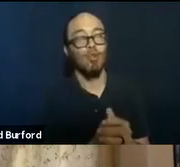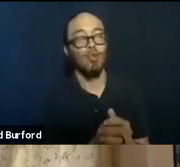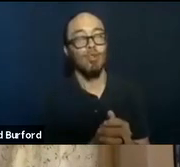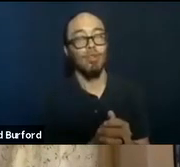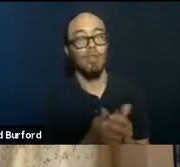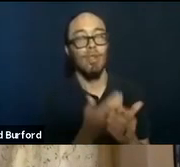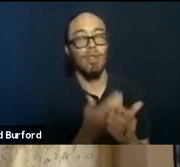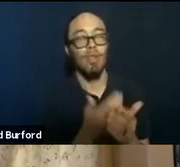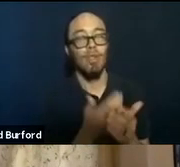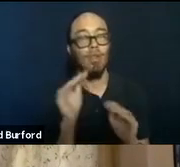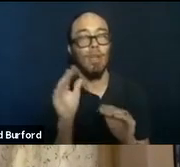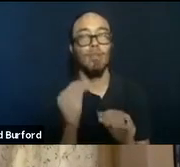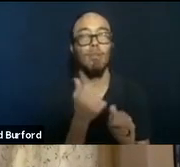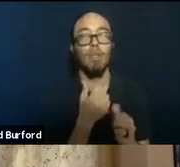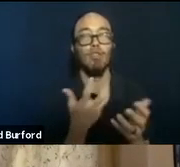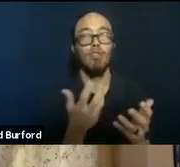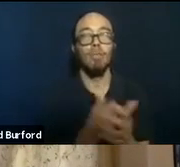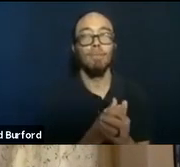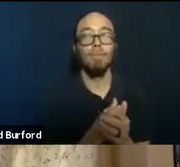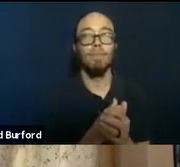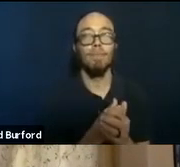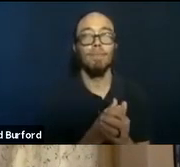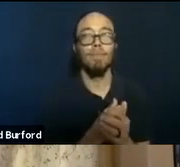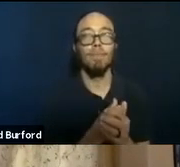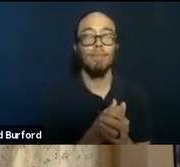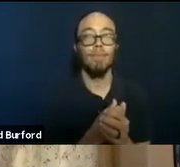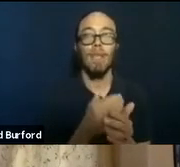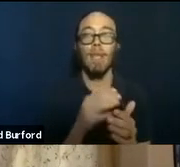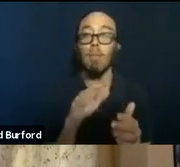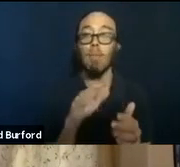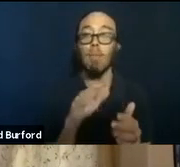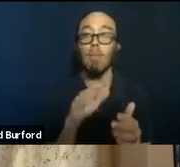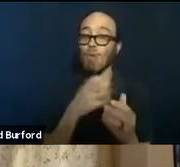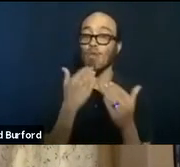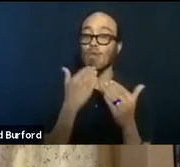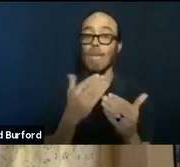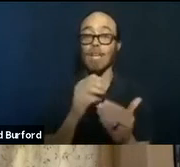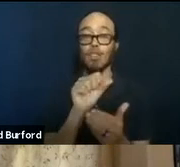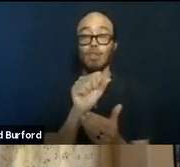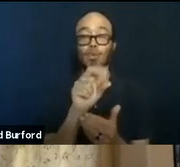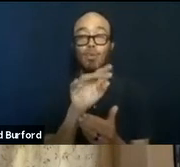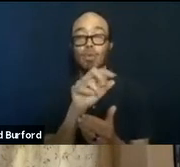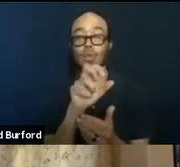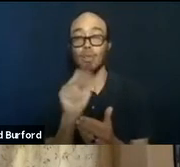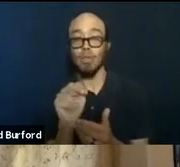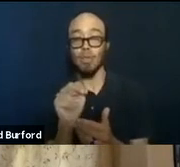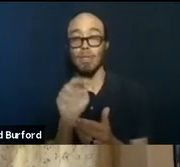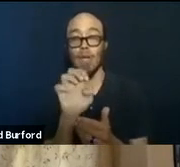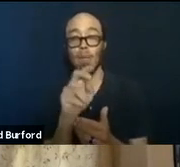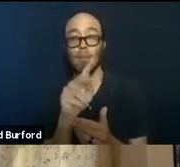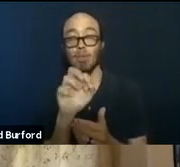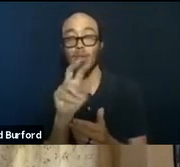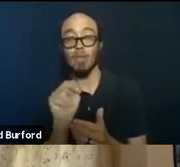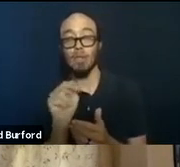Thank you guys very much. I wanted to thank them personally. So Susan Emerson, I think she is